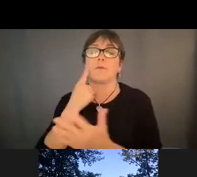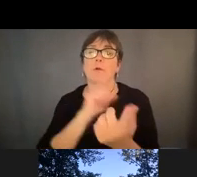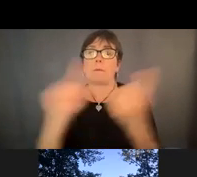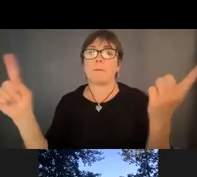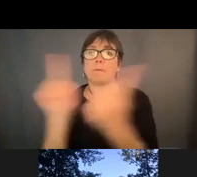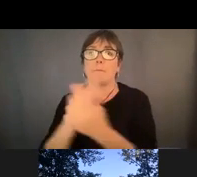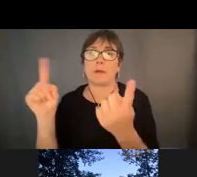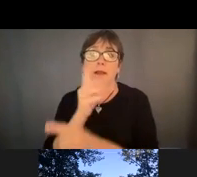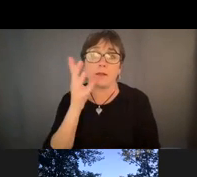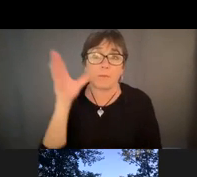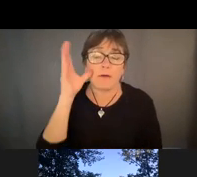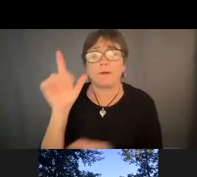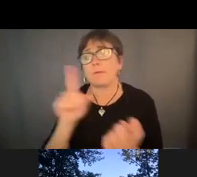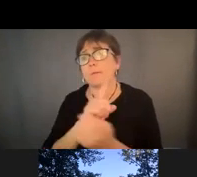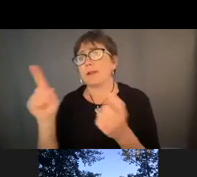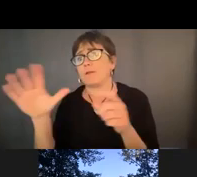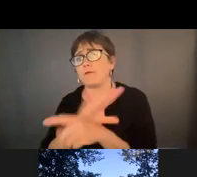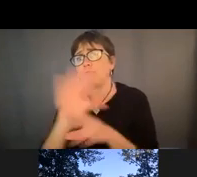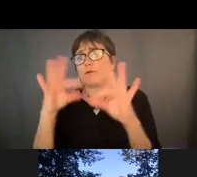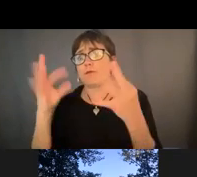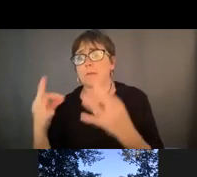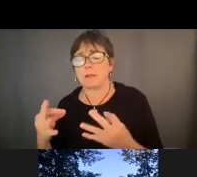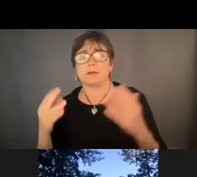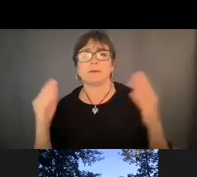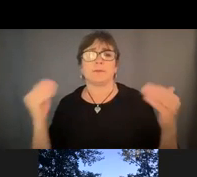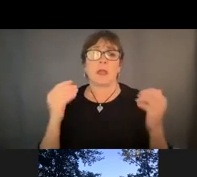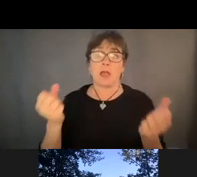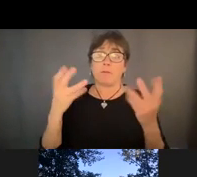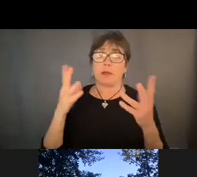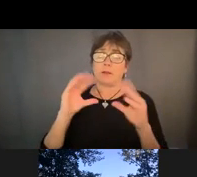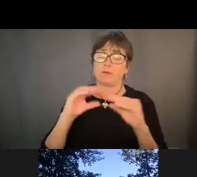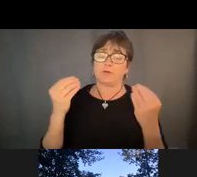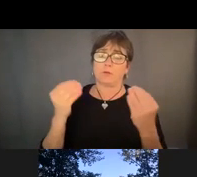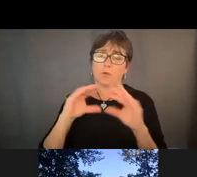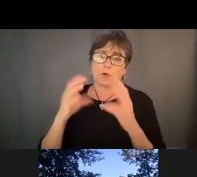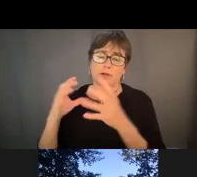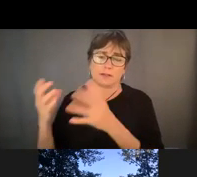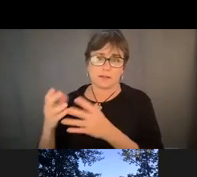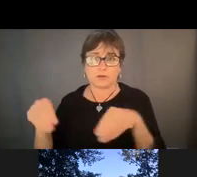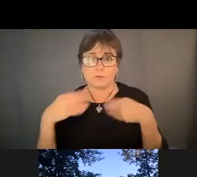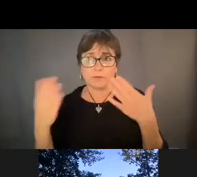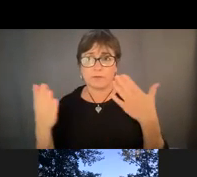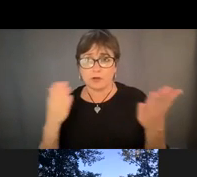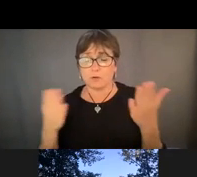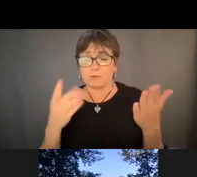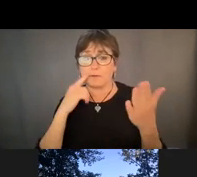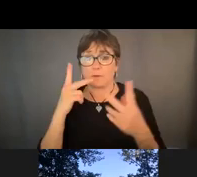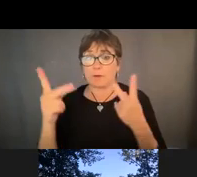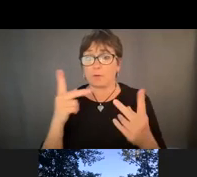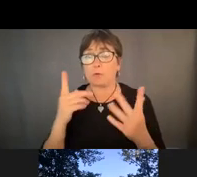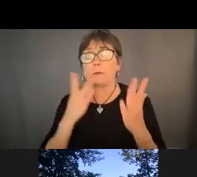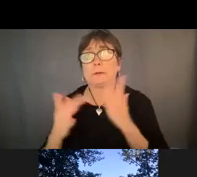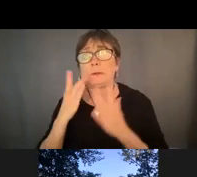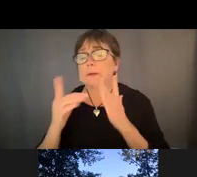lastly, a lot of these organizations serve youth that are unserved or underserved. And so this is a different way for us to also do